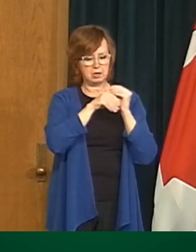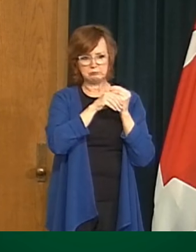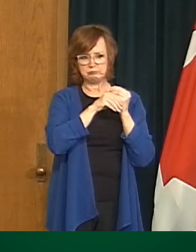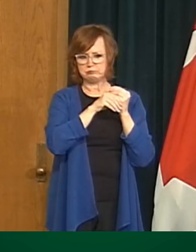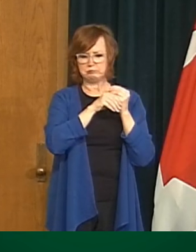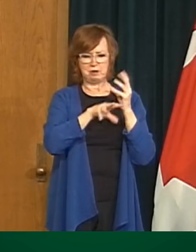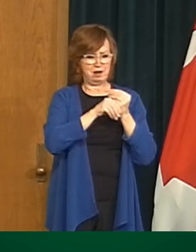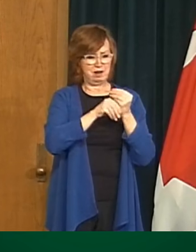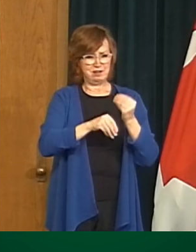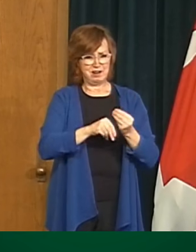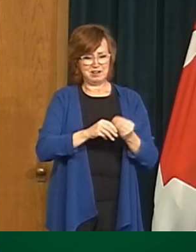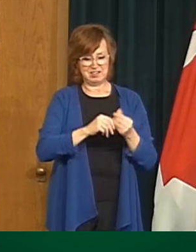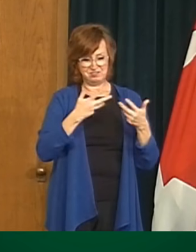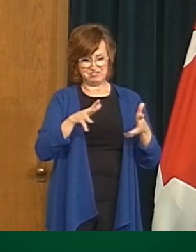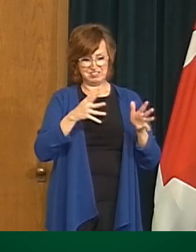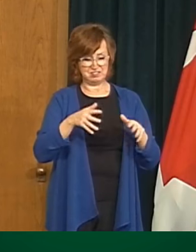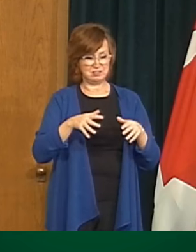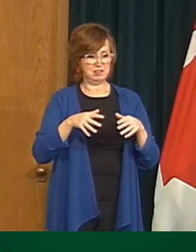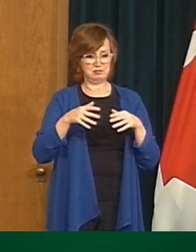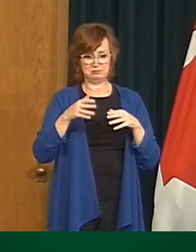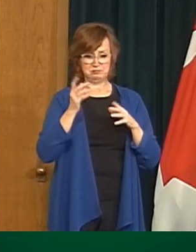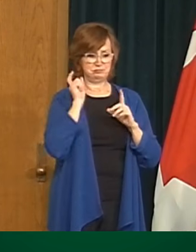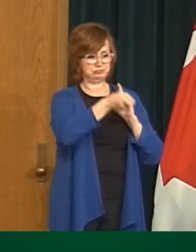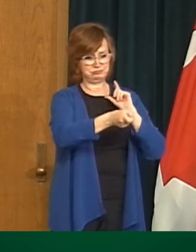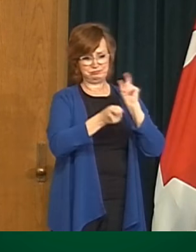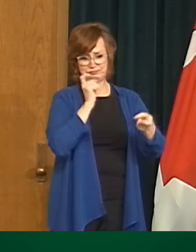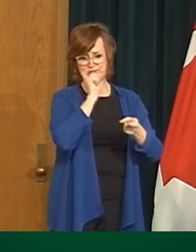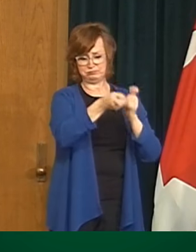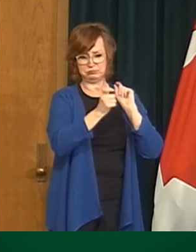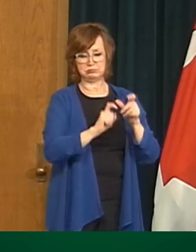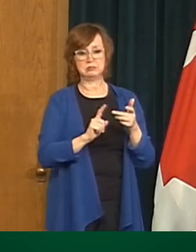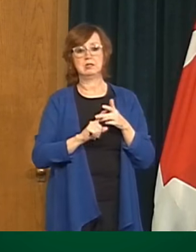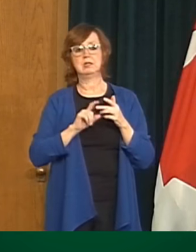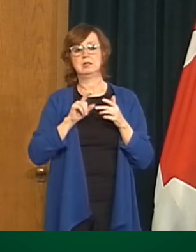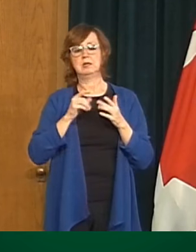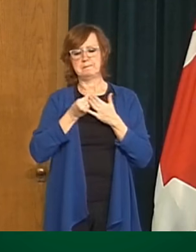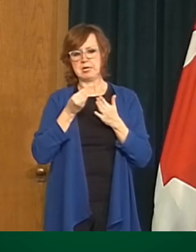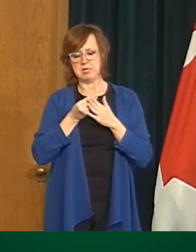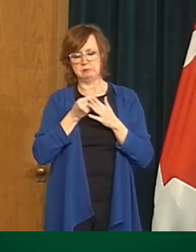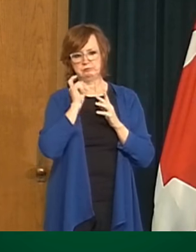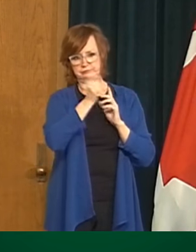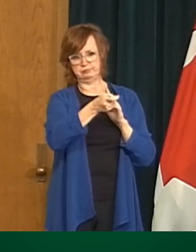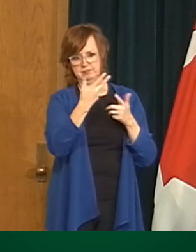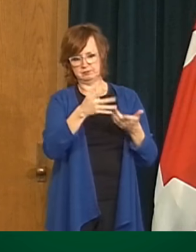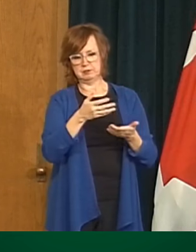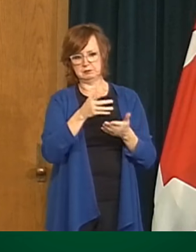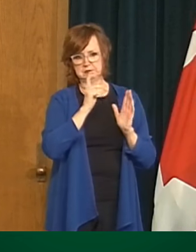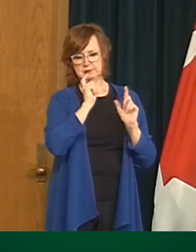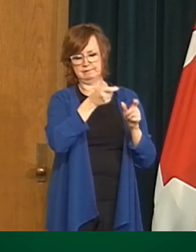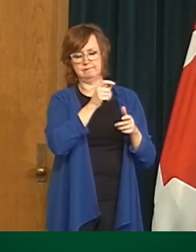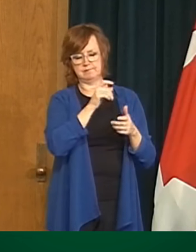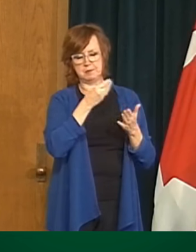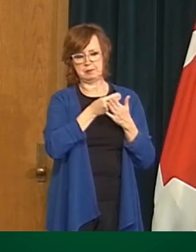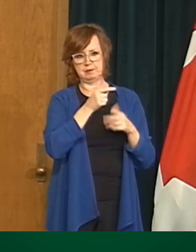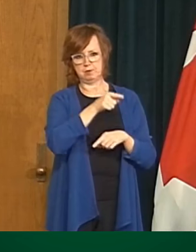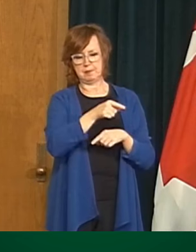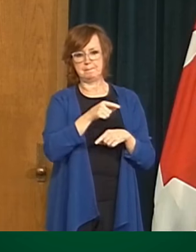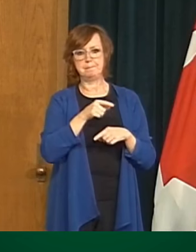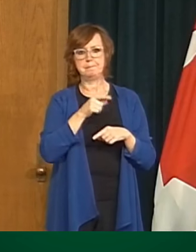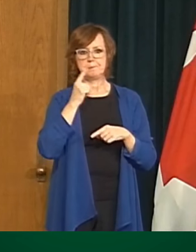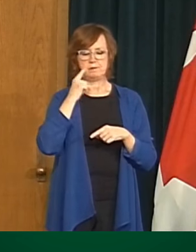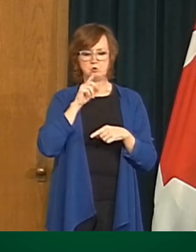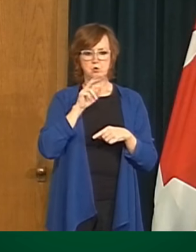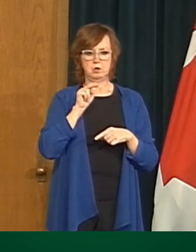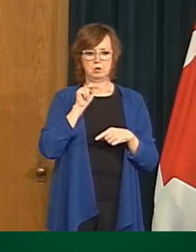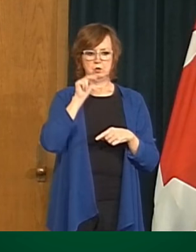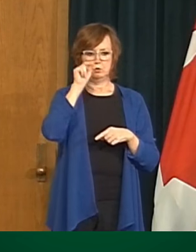So we have also provided cash, financial resources, not only to the New North, but also to